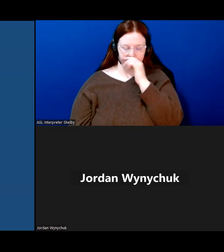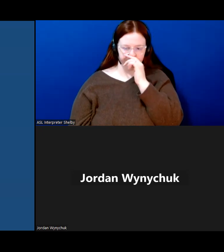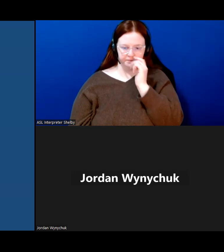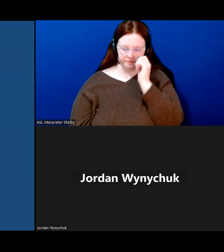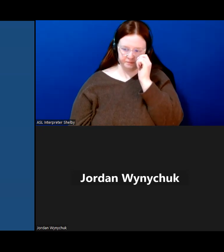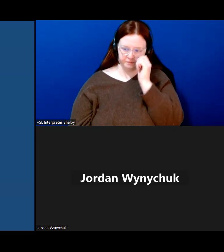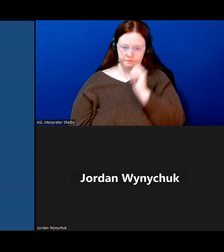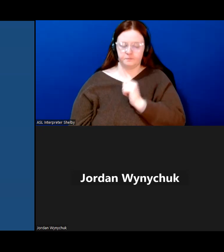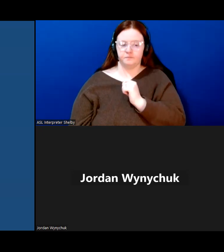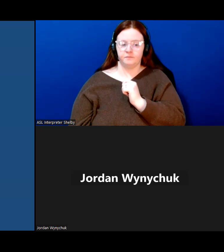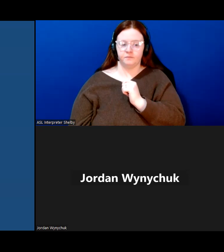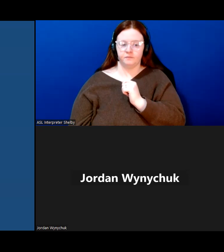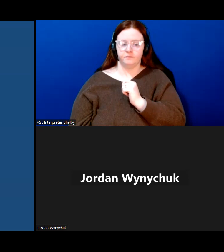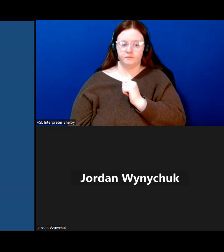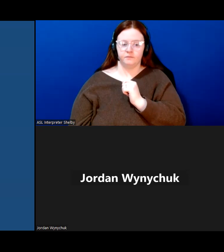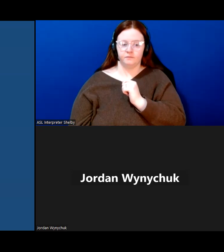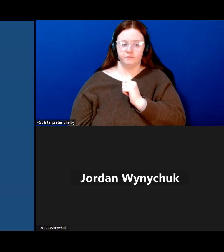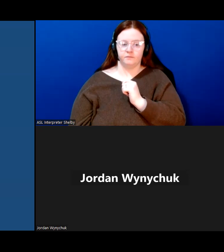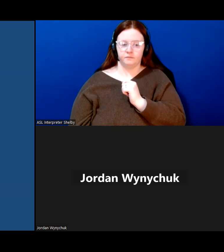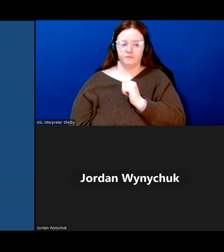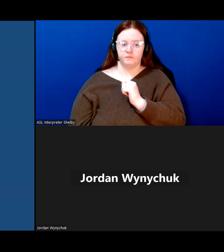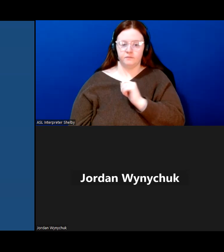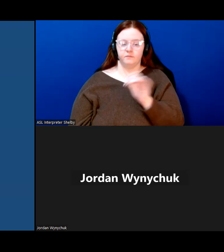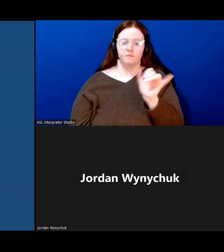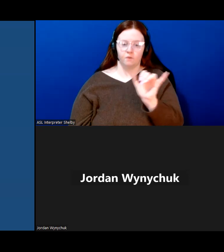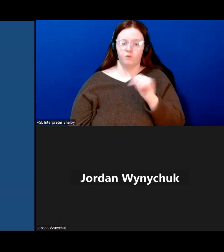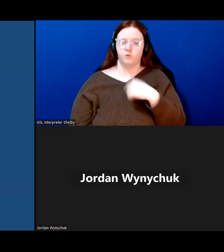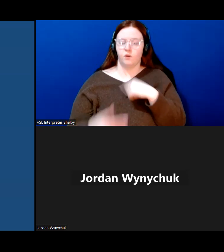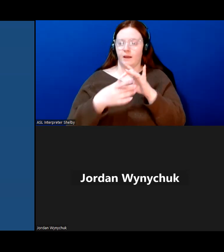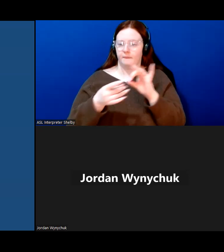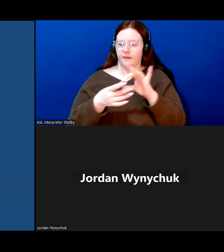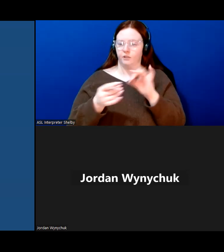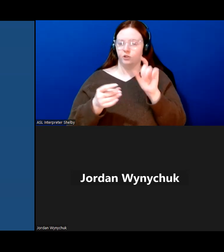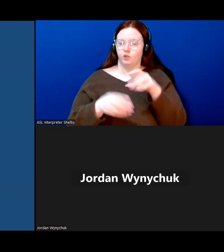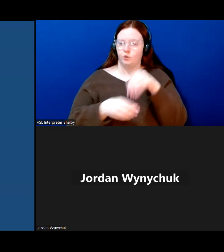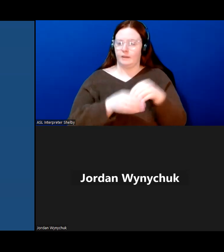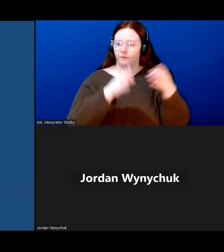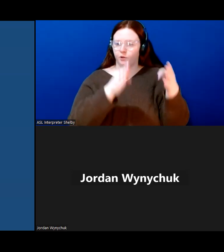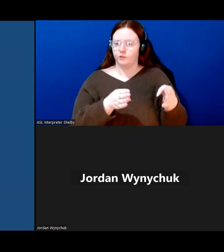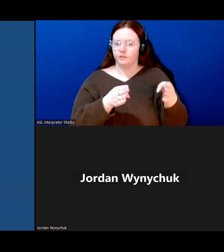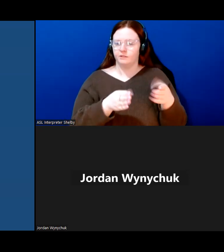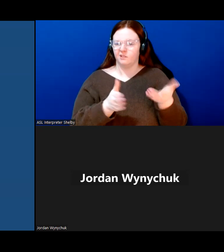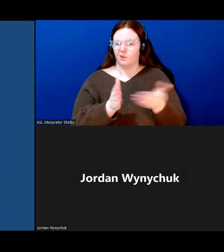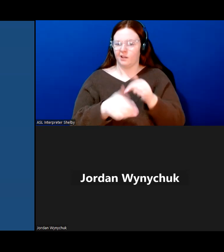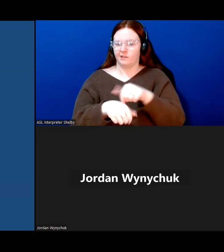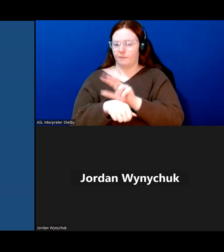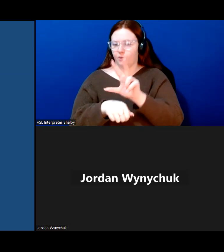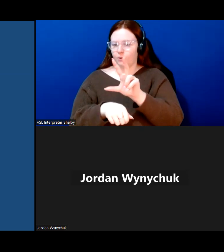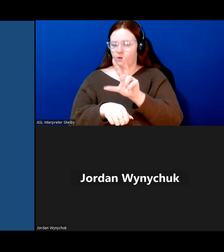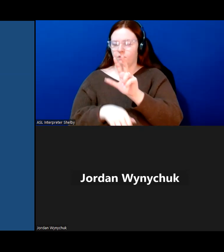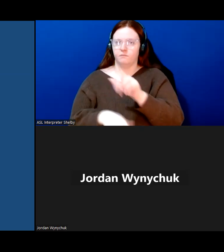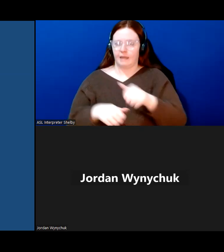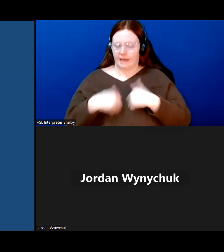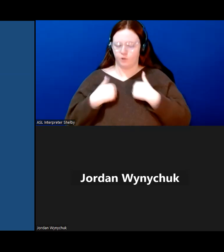I should mention that we do it in person at our Quadrangle NL Center. So again, 330 Elizabeth Avenue,